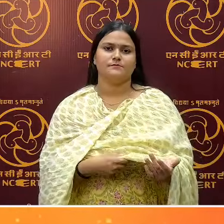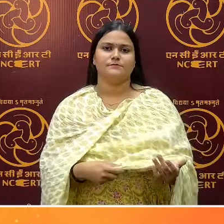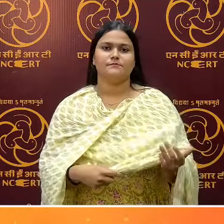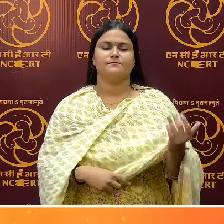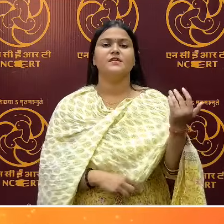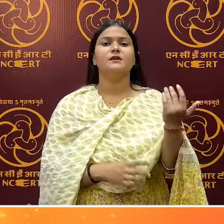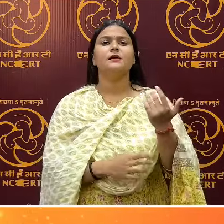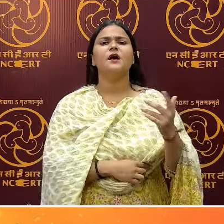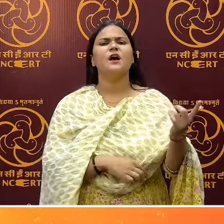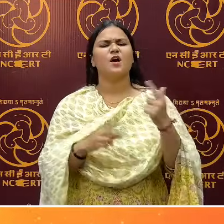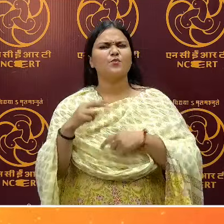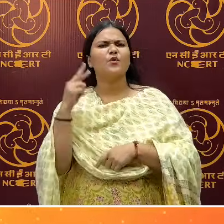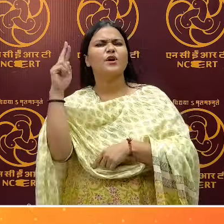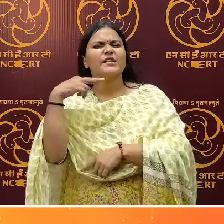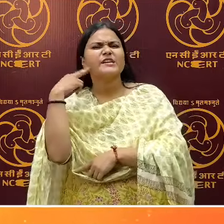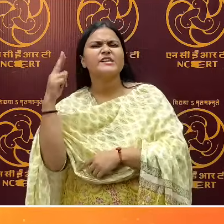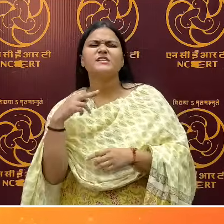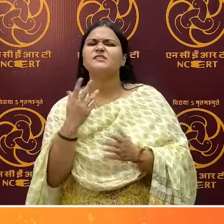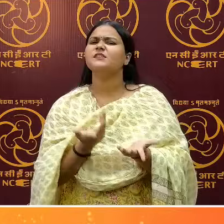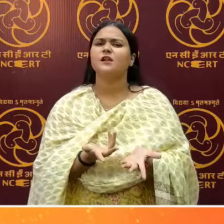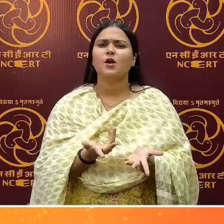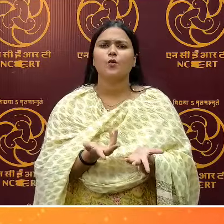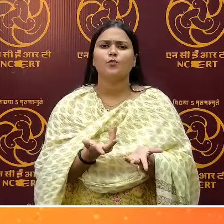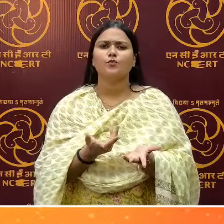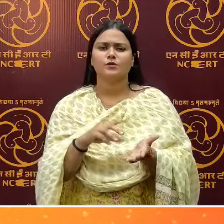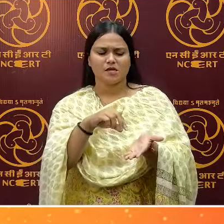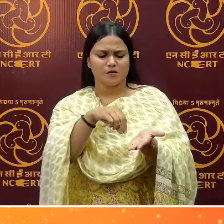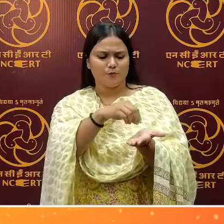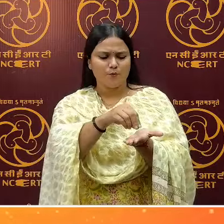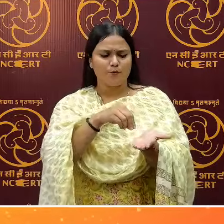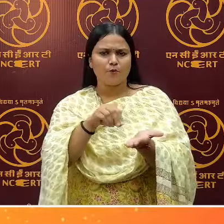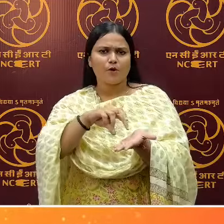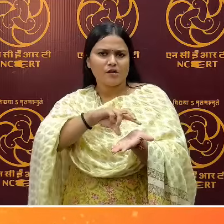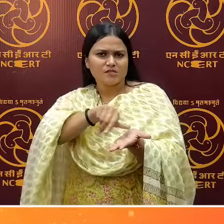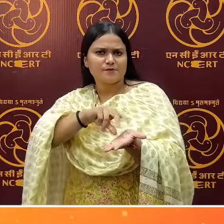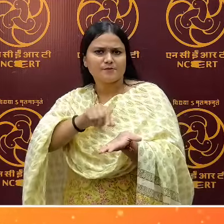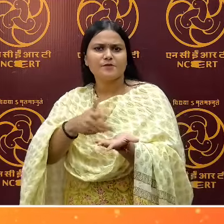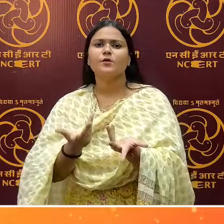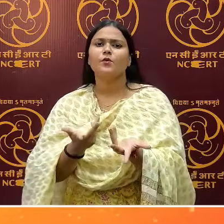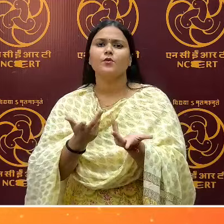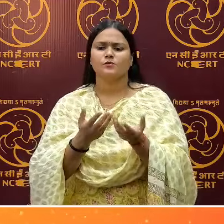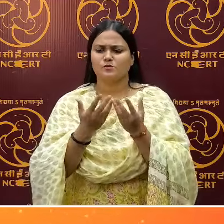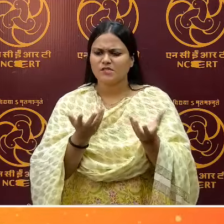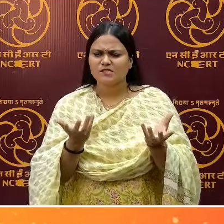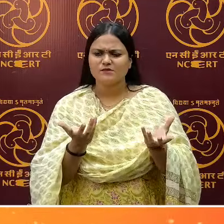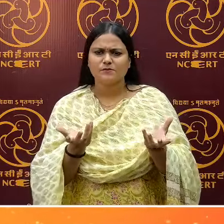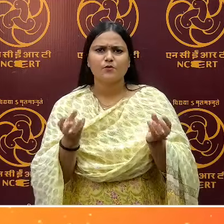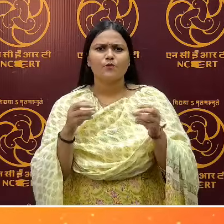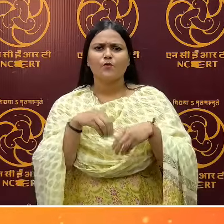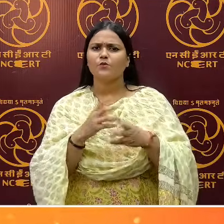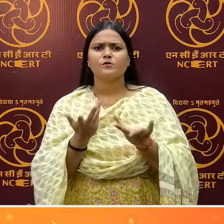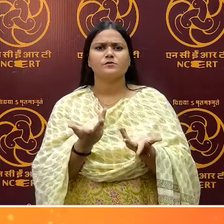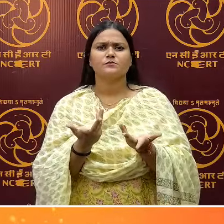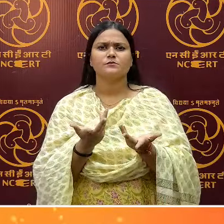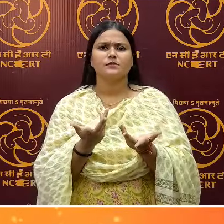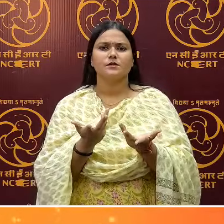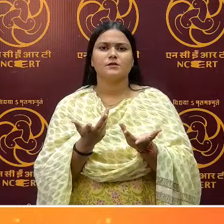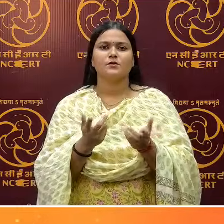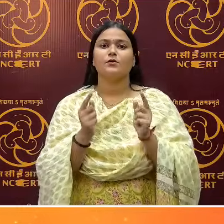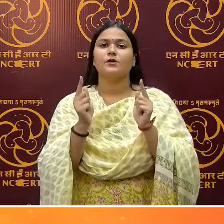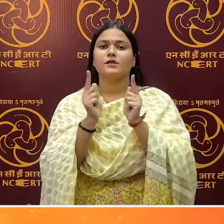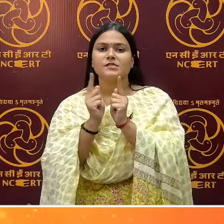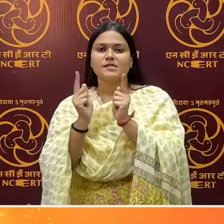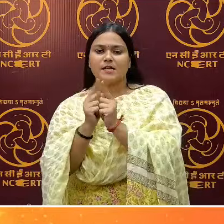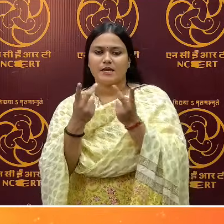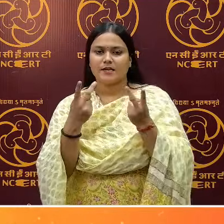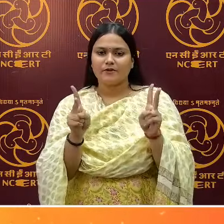reason behind why some things can spin and some things cannot spin? Yes, it depends on the shape of your spinner. Okay.